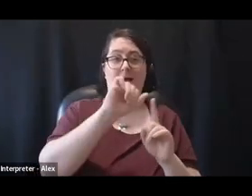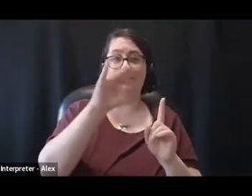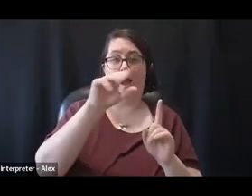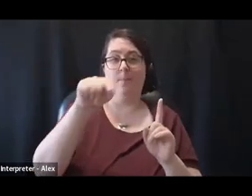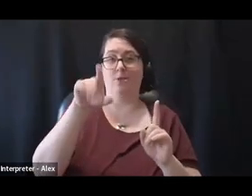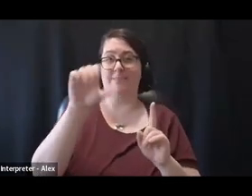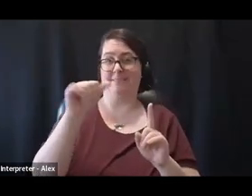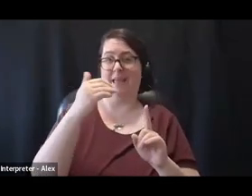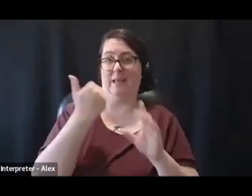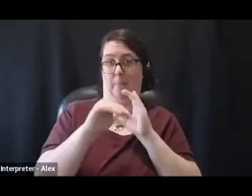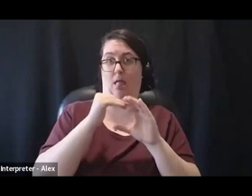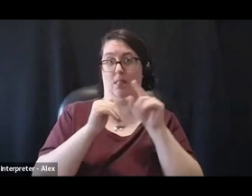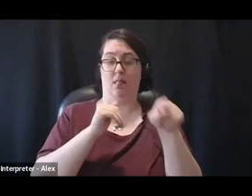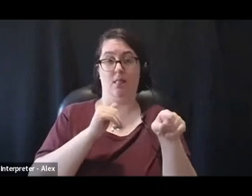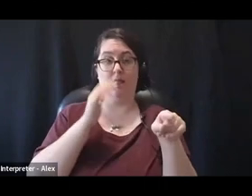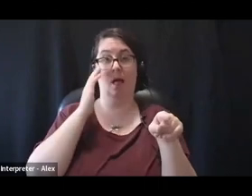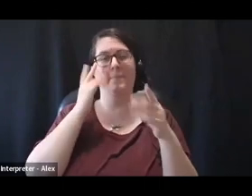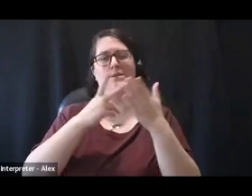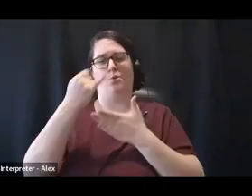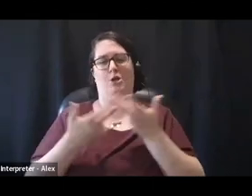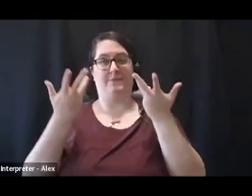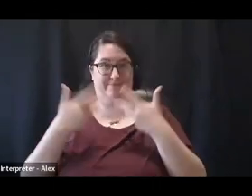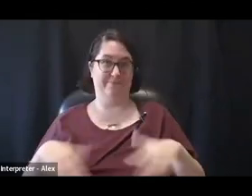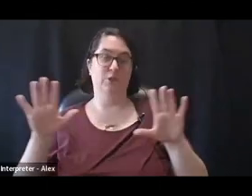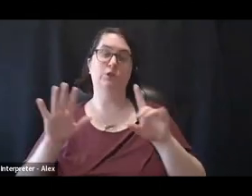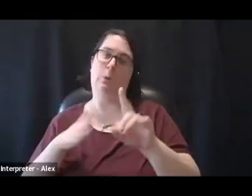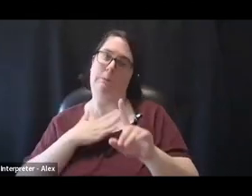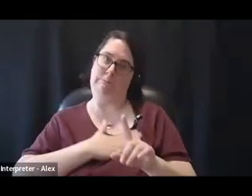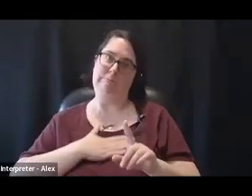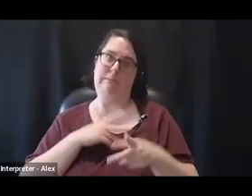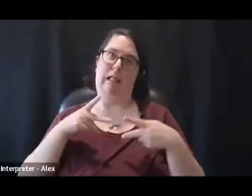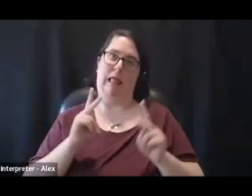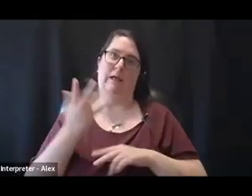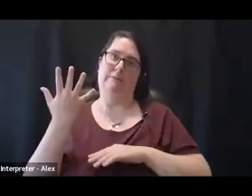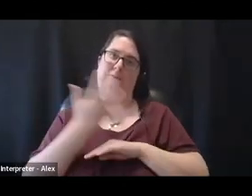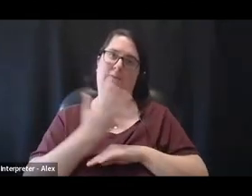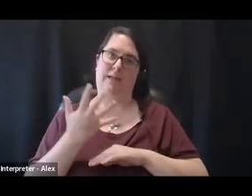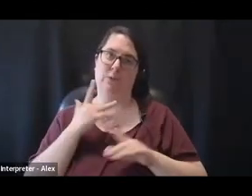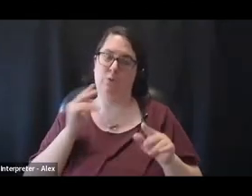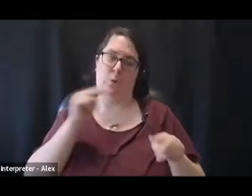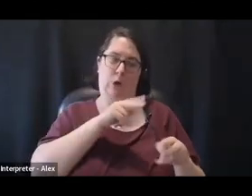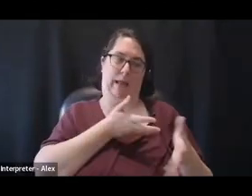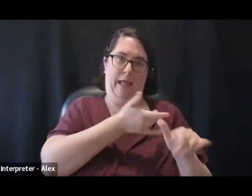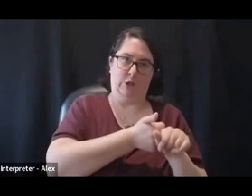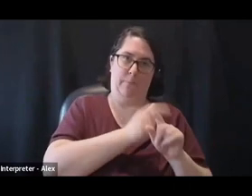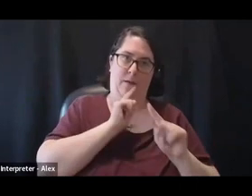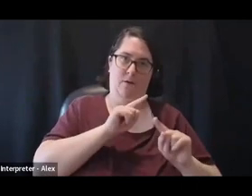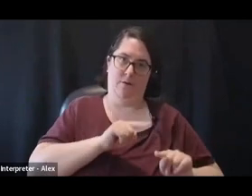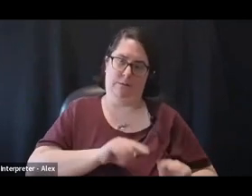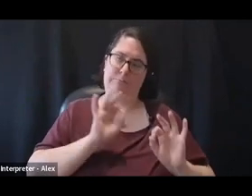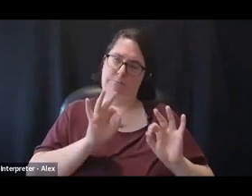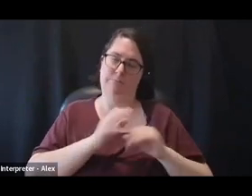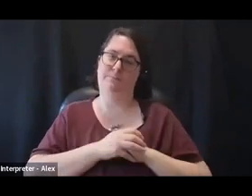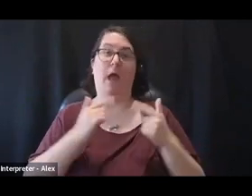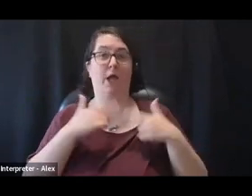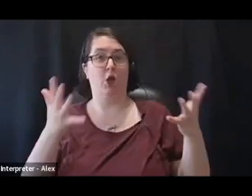info@ima.ca. Since the project has ended, please allows us for 5 business days before following up with us. I